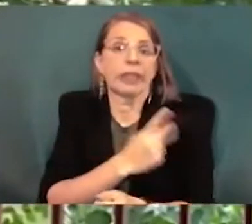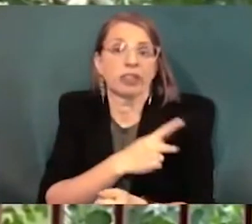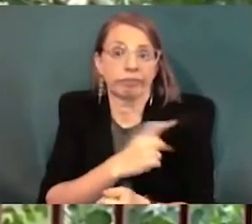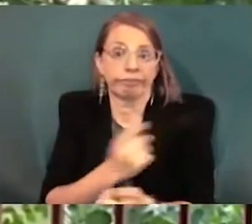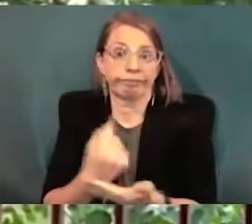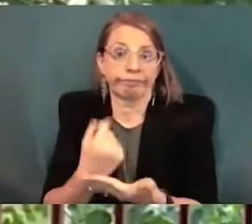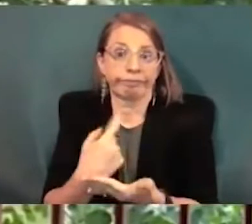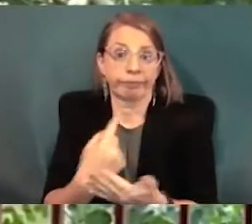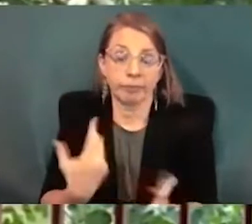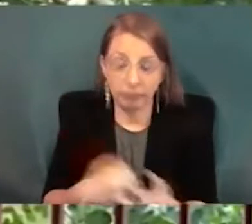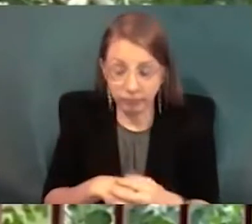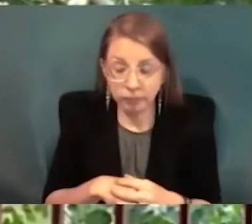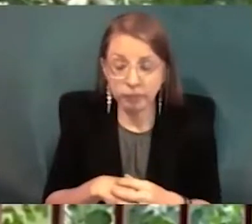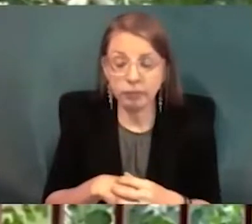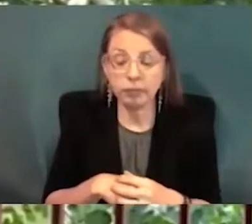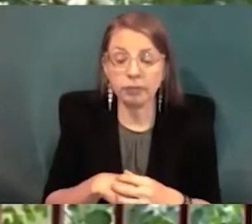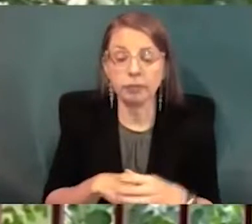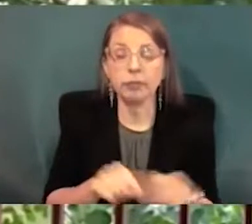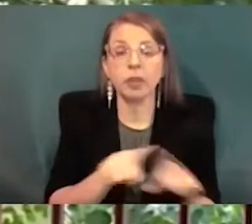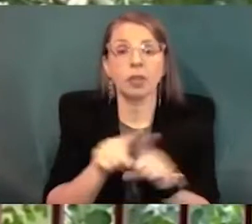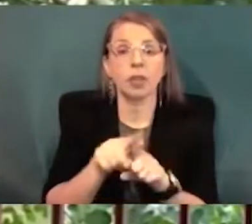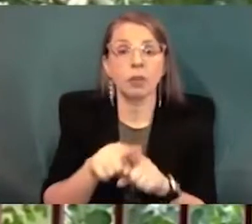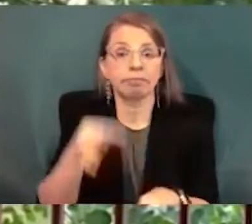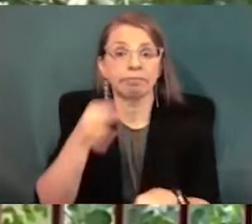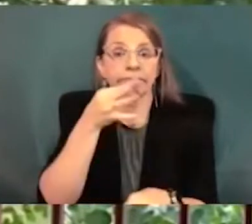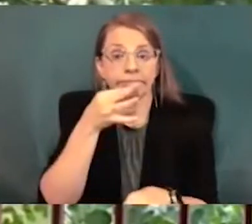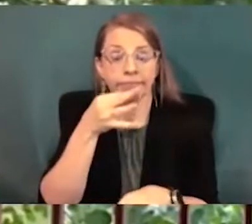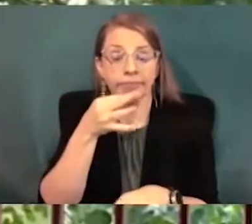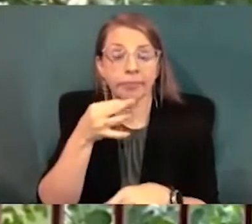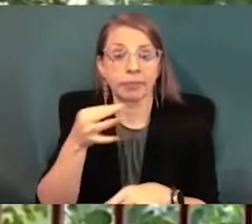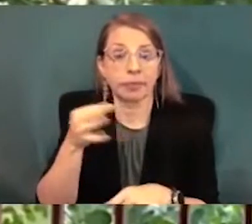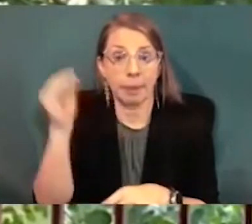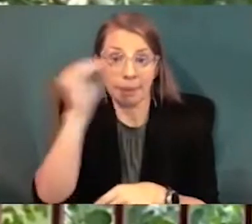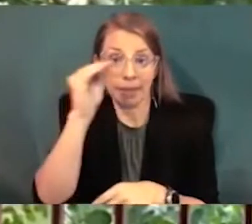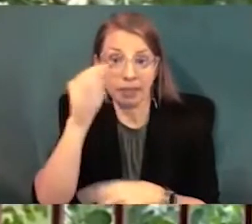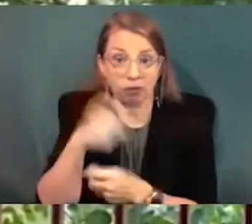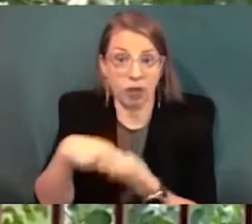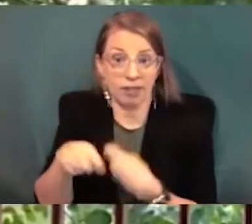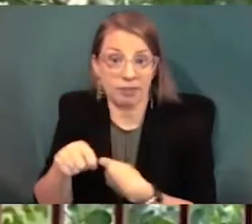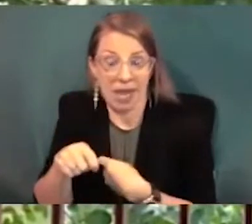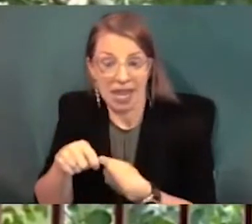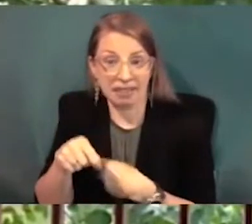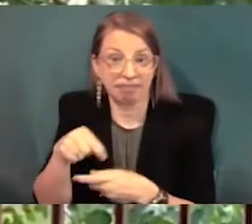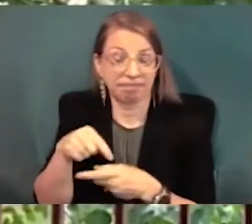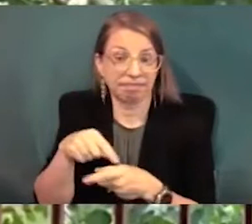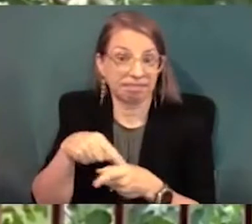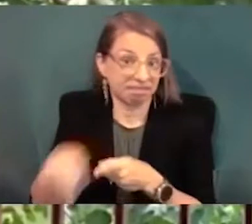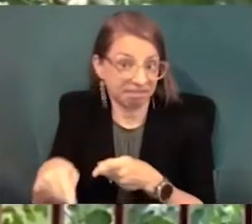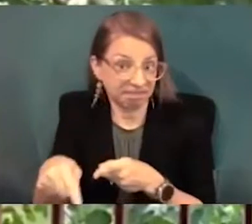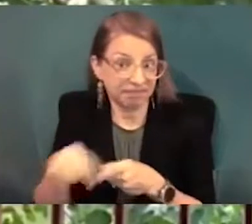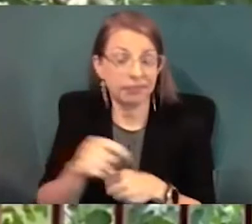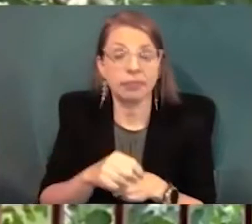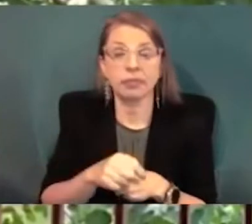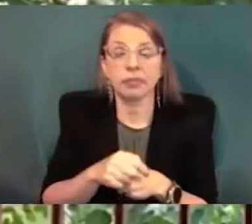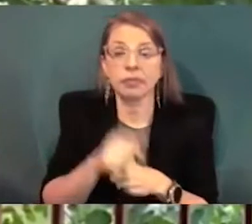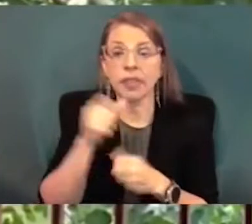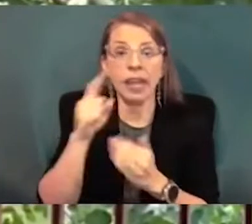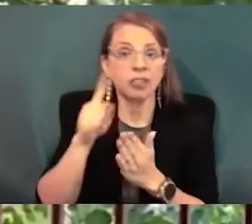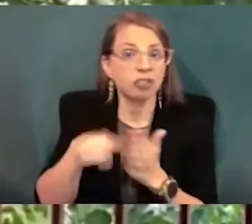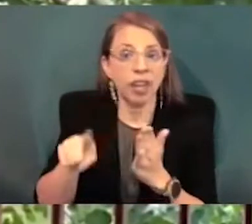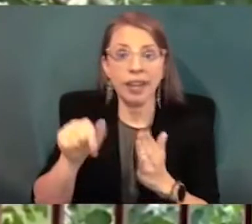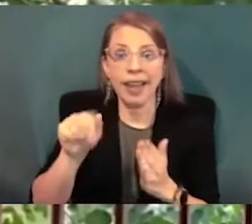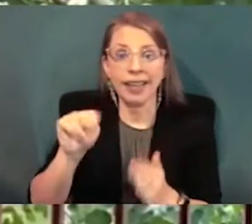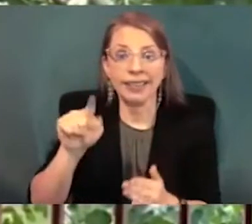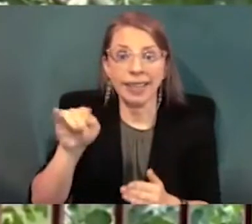the stance from expert opinion in the transplant world had been to not check antibodies because